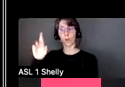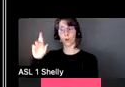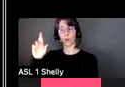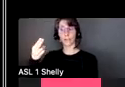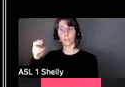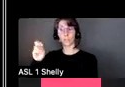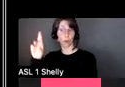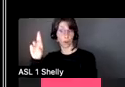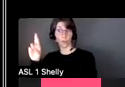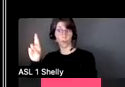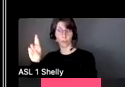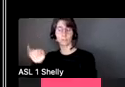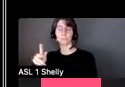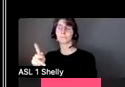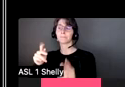K-E-L-L-E-R-H-E-R.